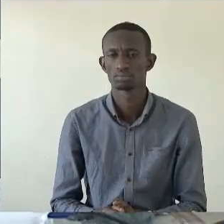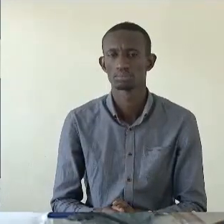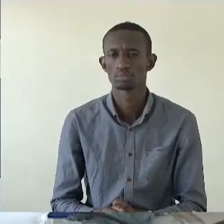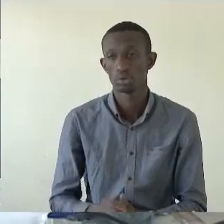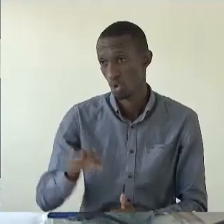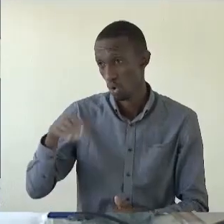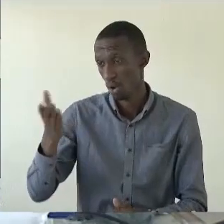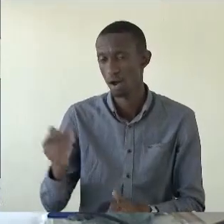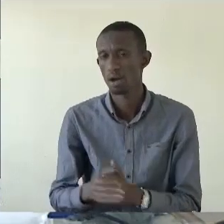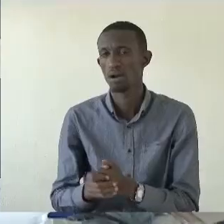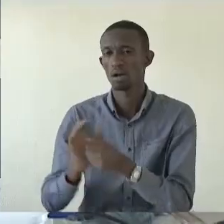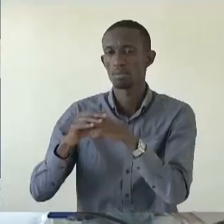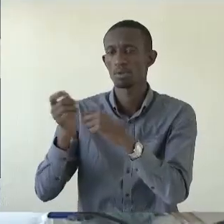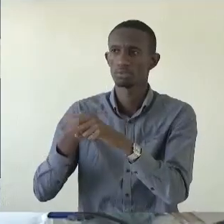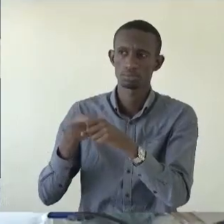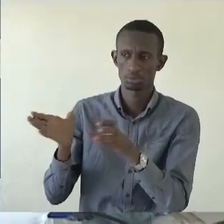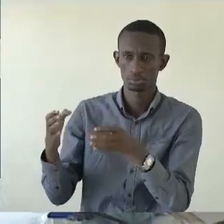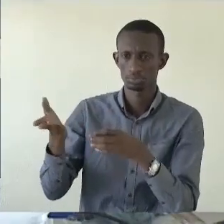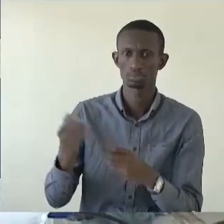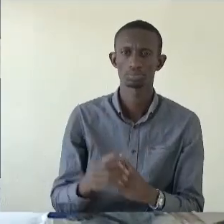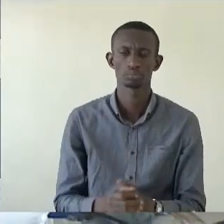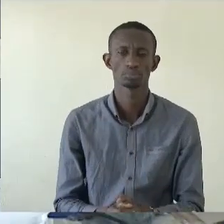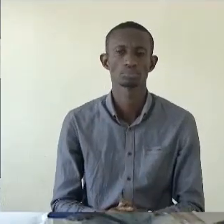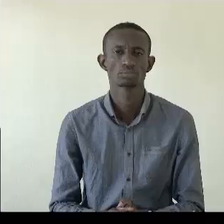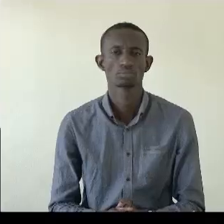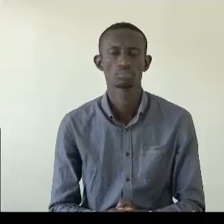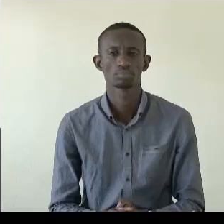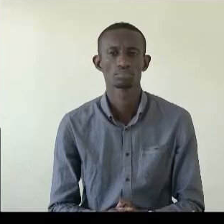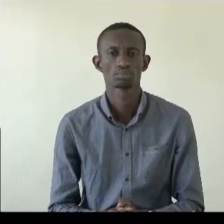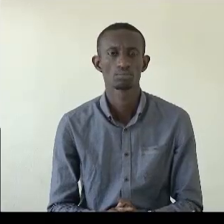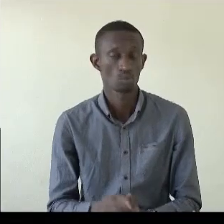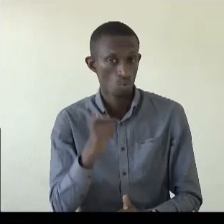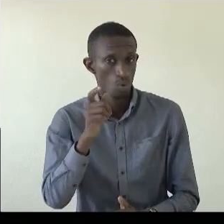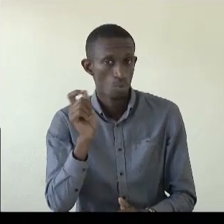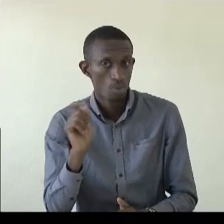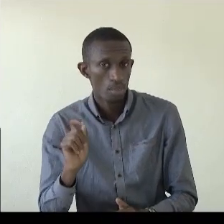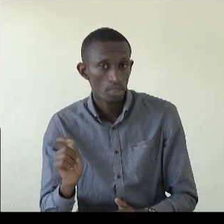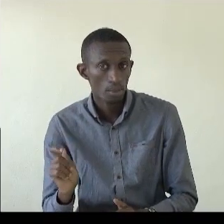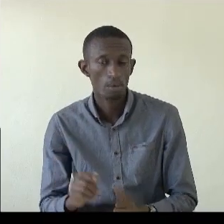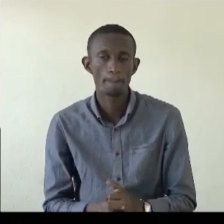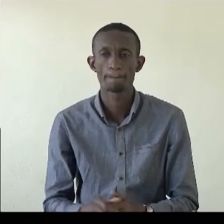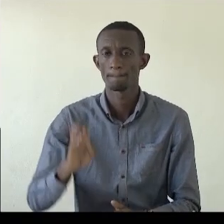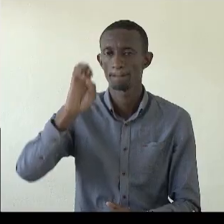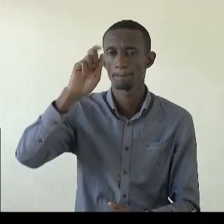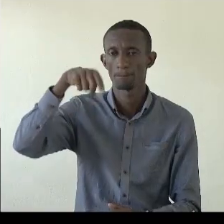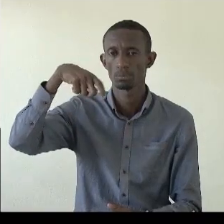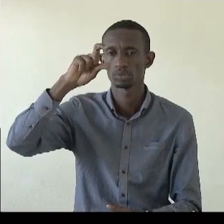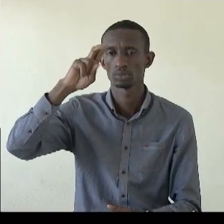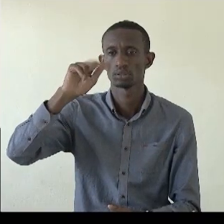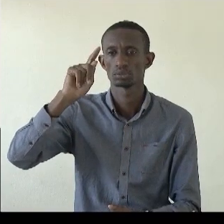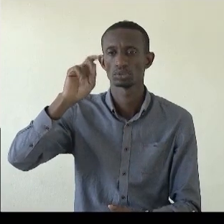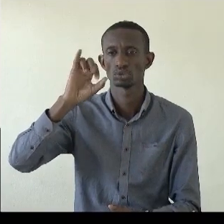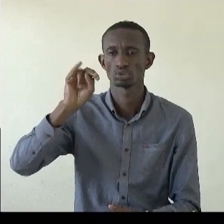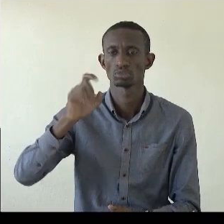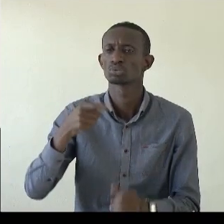compound, benzene sulfonic acid. Part C, write equation to show how the catalyst, iron 3